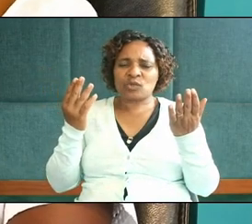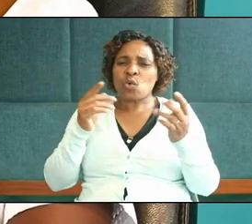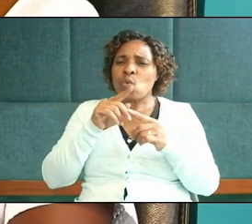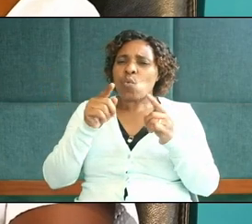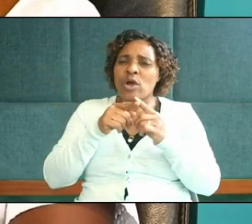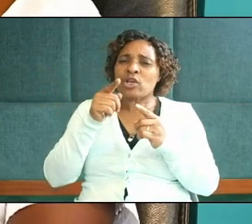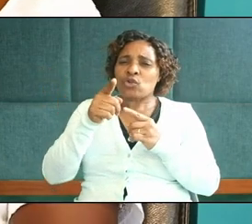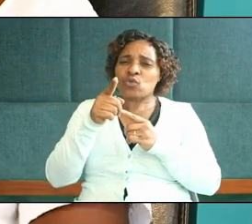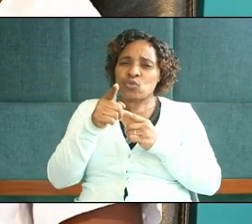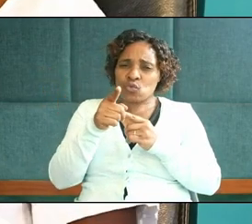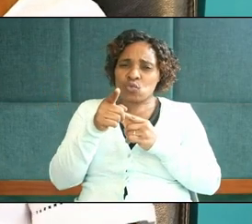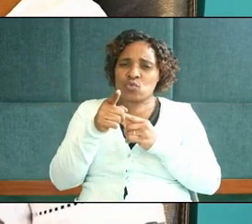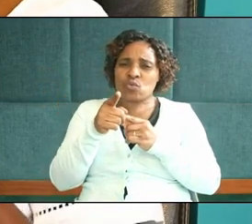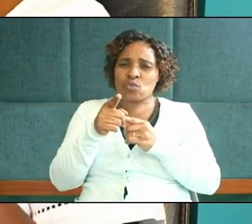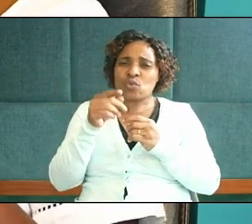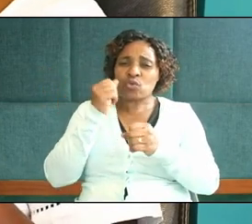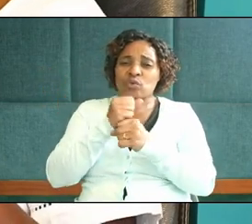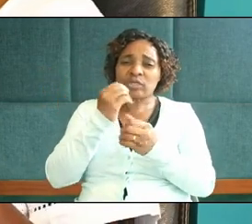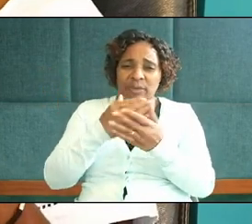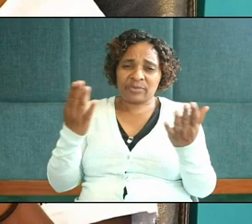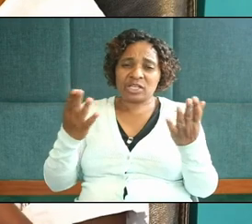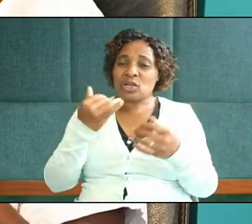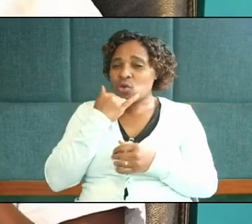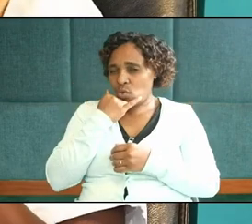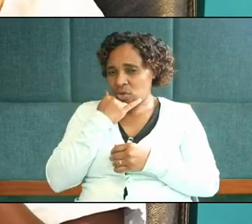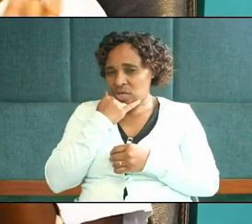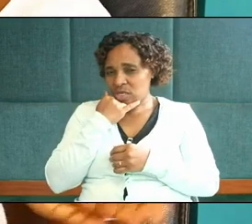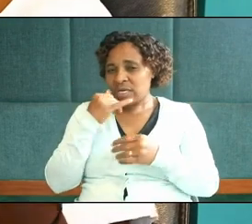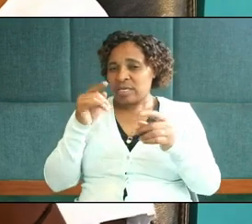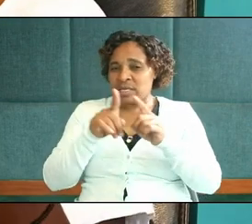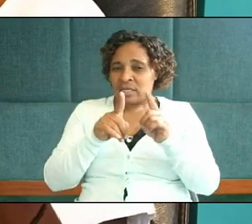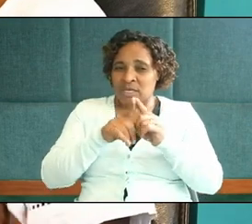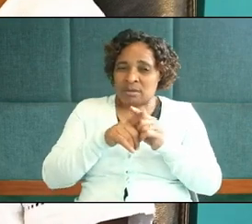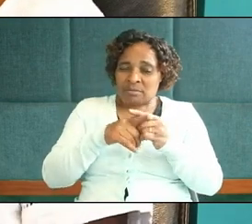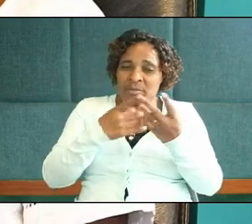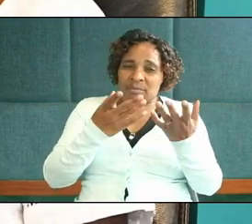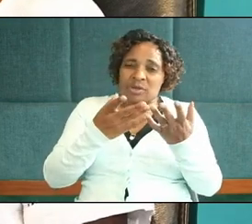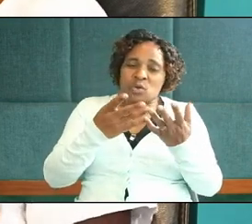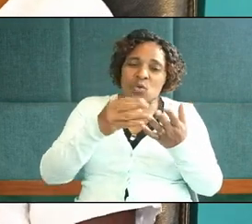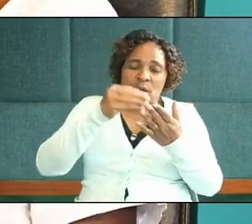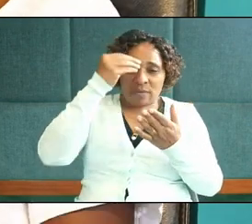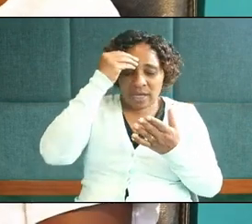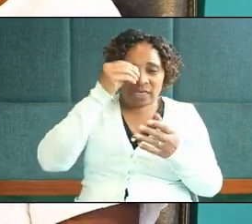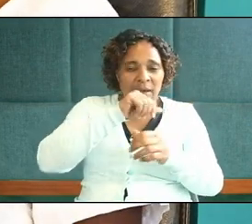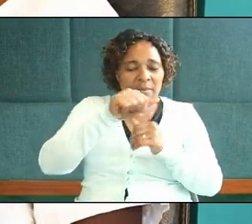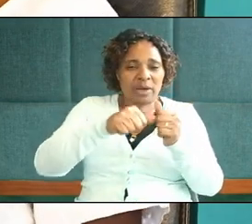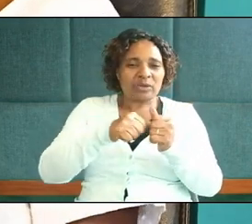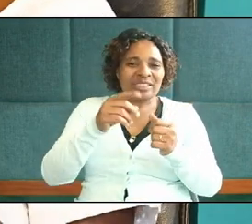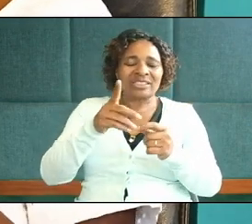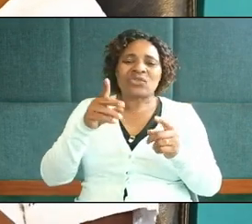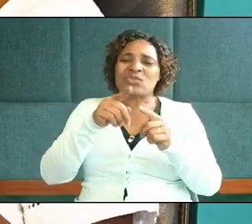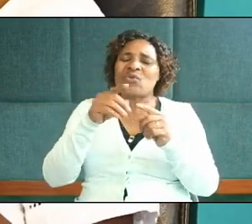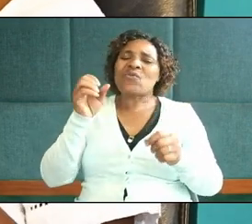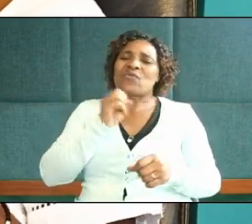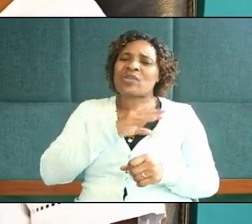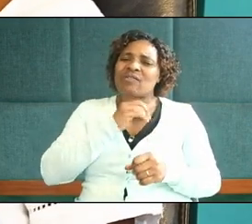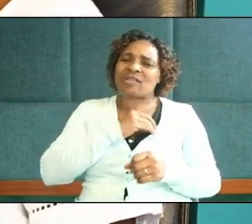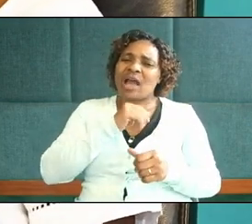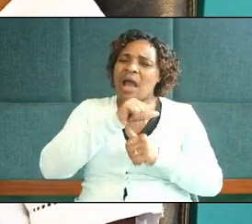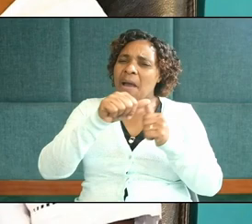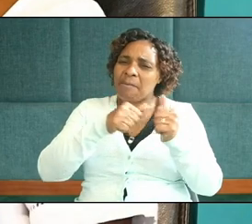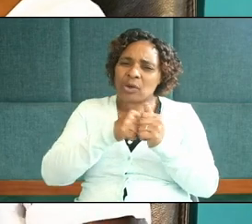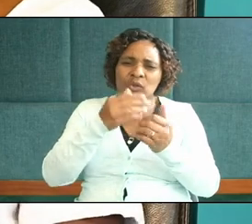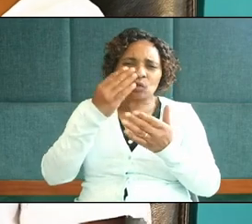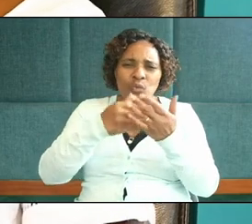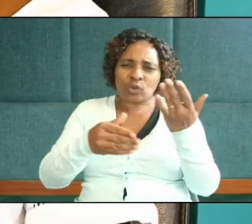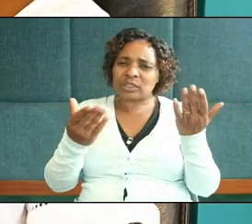when you would just do something wrong, like you're just blunt about it, you're not afraid of the consequences of whoever